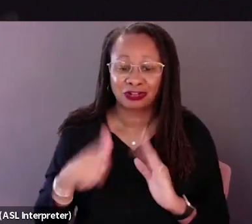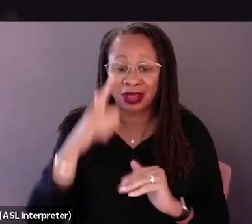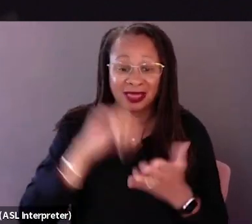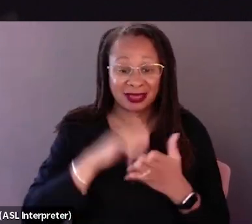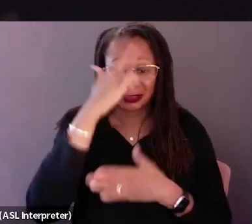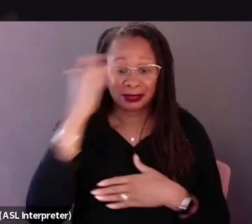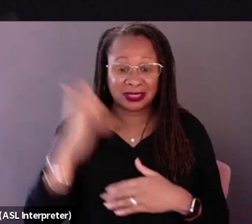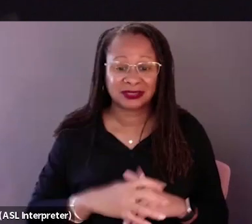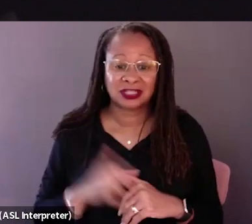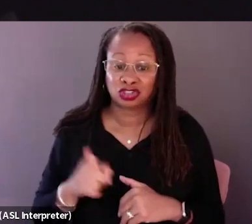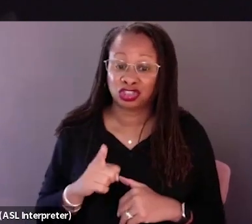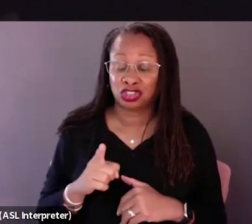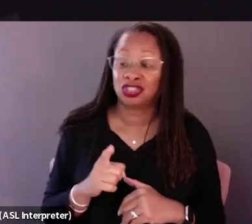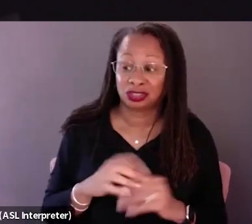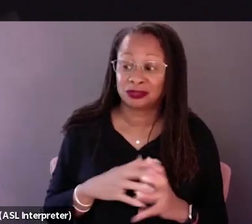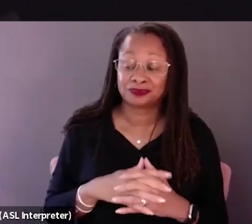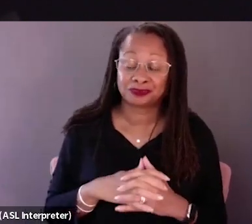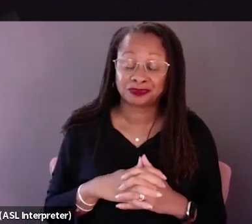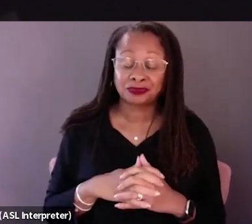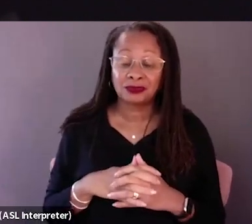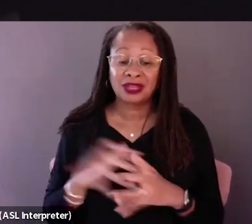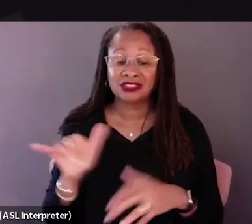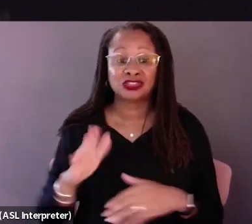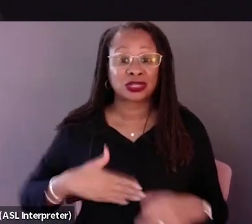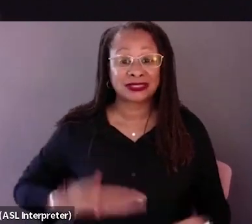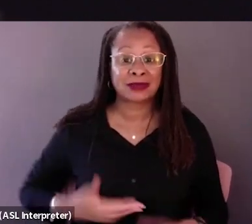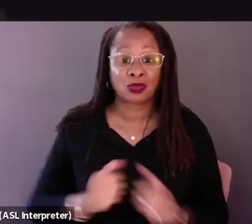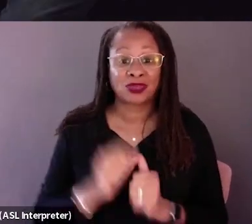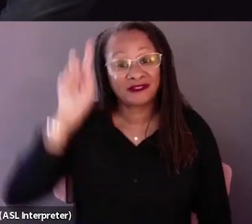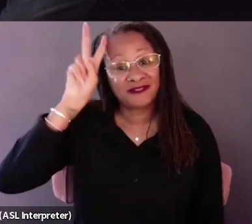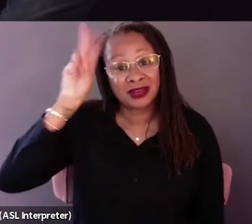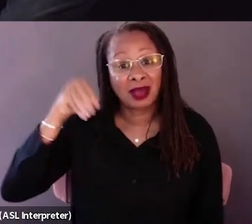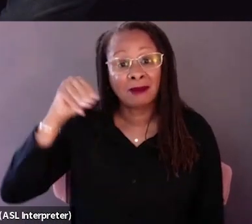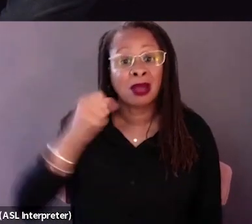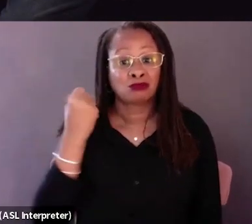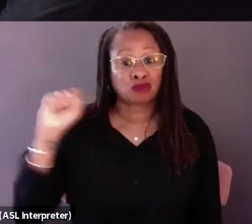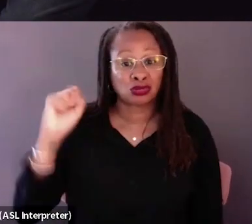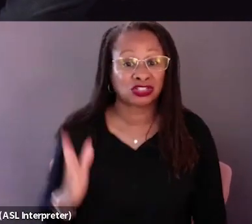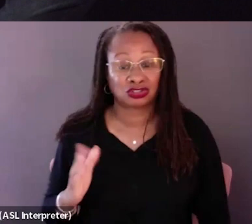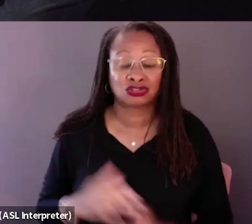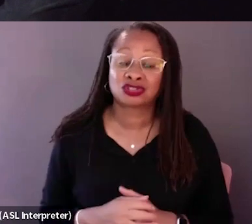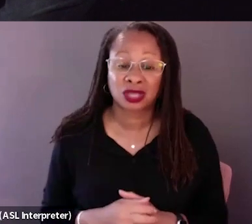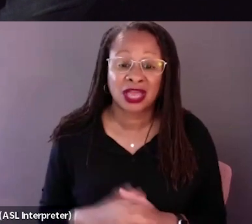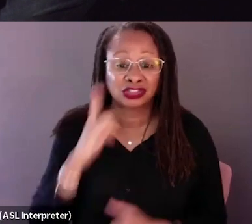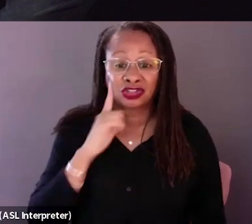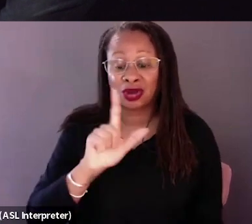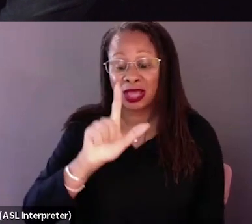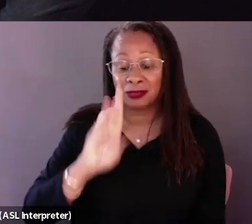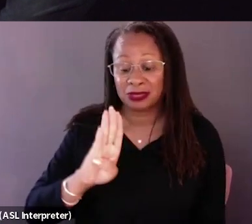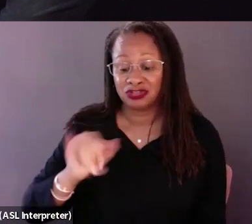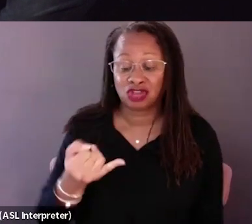because she was, you know, it was just like she was upset with the Vietnam protesters. Like, she thought LBJ was doing the